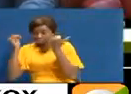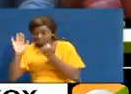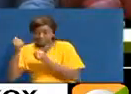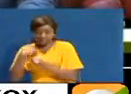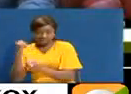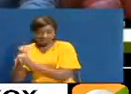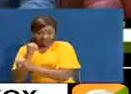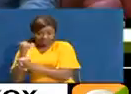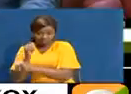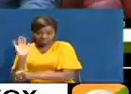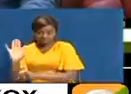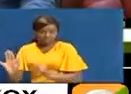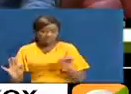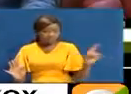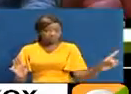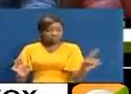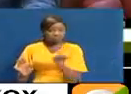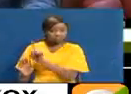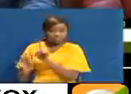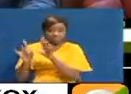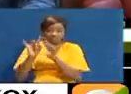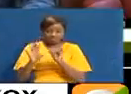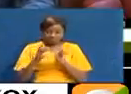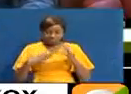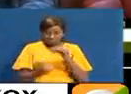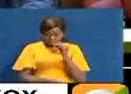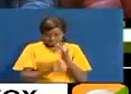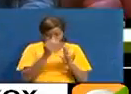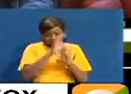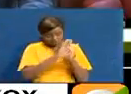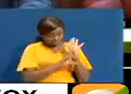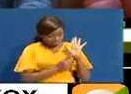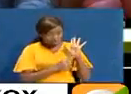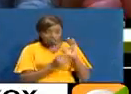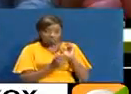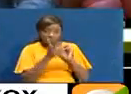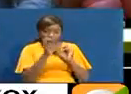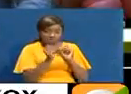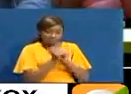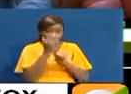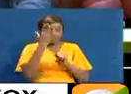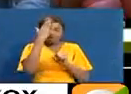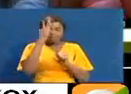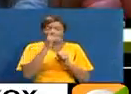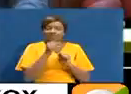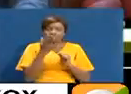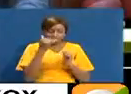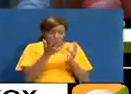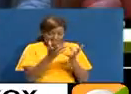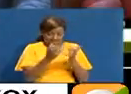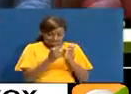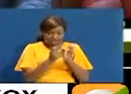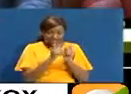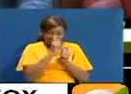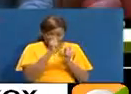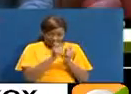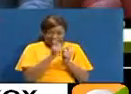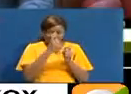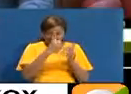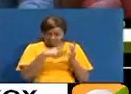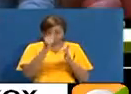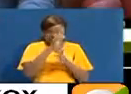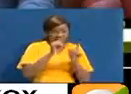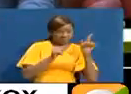functions, and the drafters of the 2010 Constitution, in their wisdom, they knew why they required certain approval